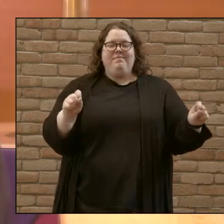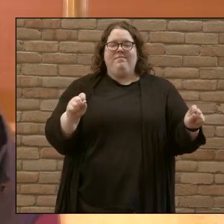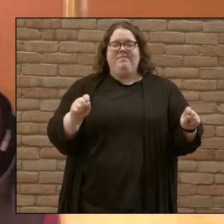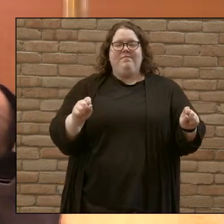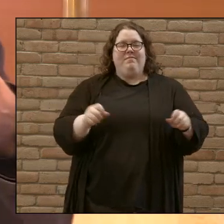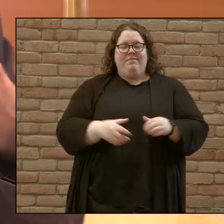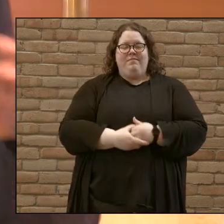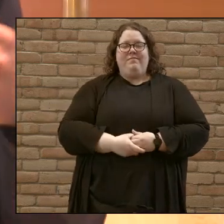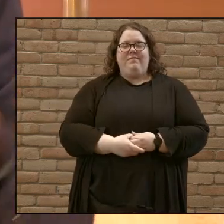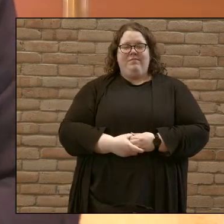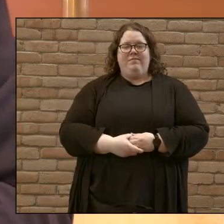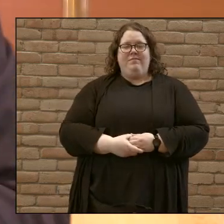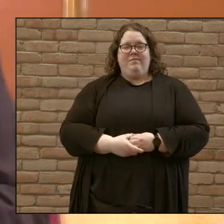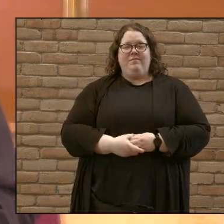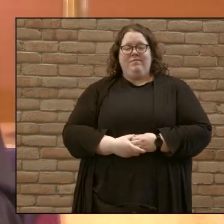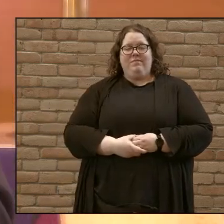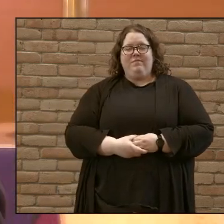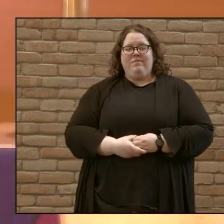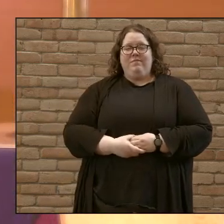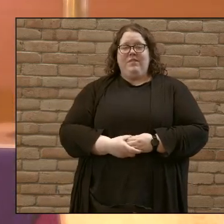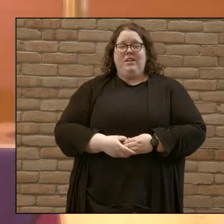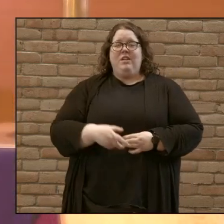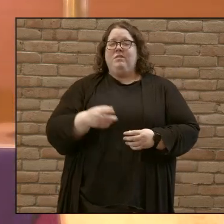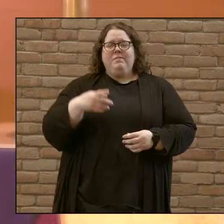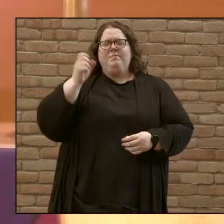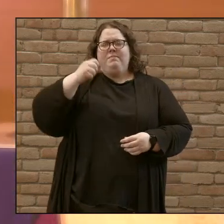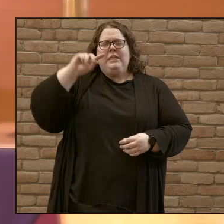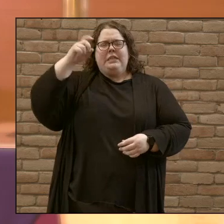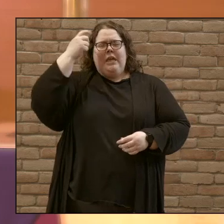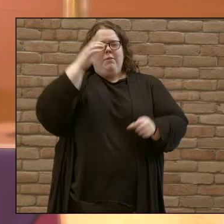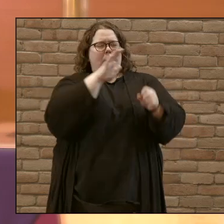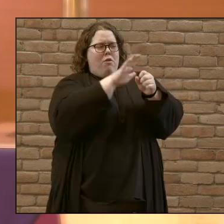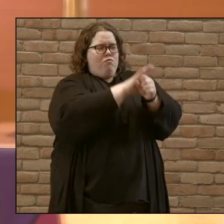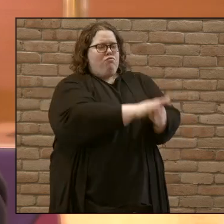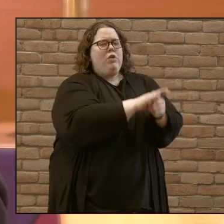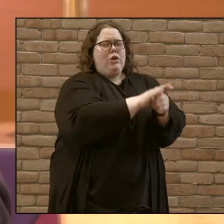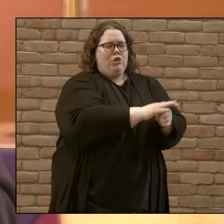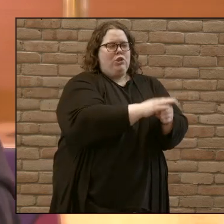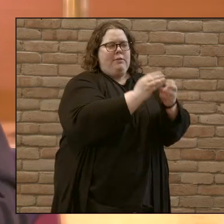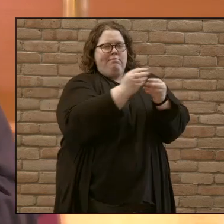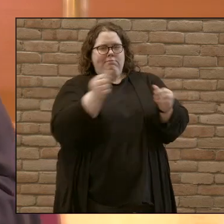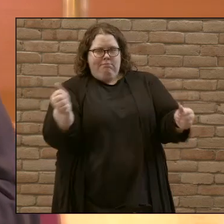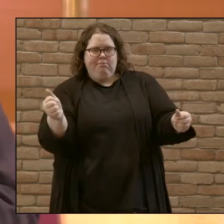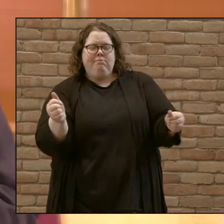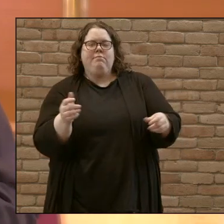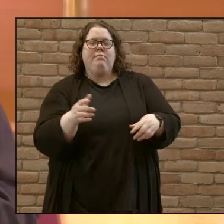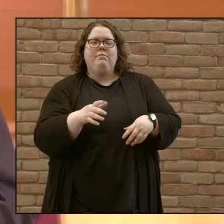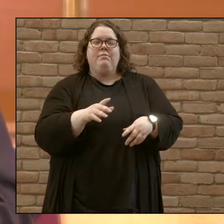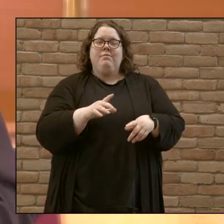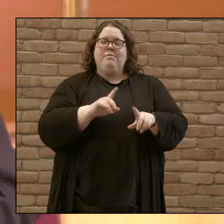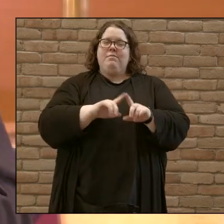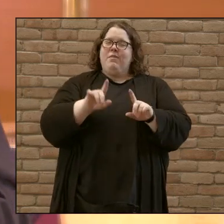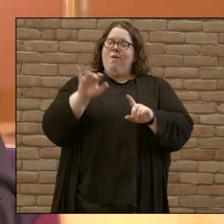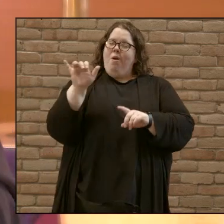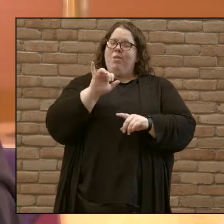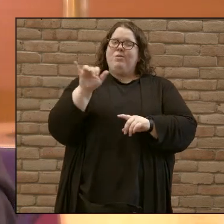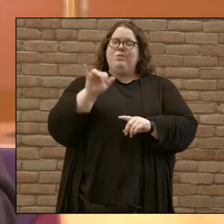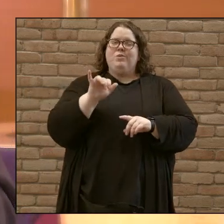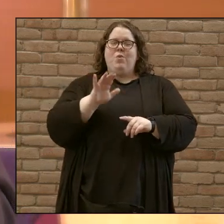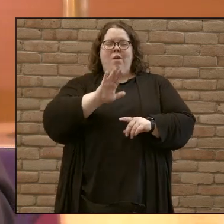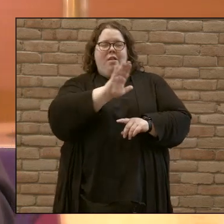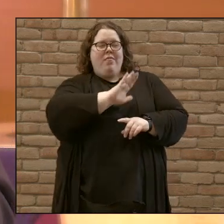tyranny or the oppression of a government, but from the tyranny and the oppression of their